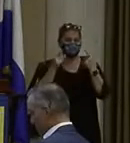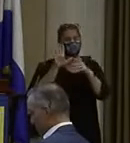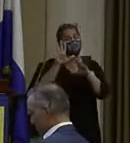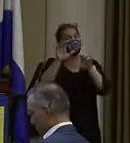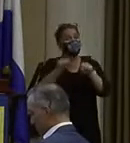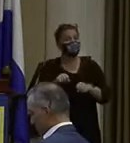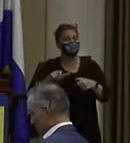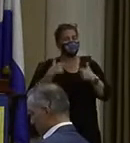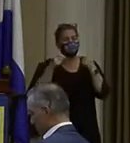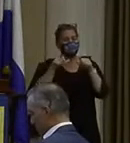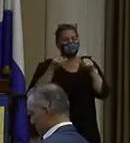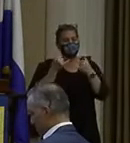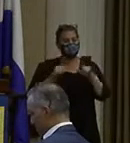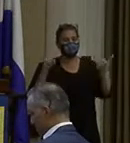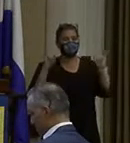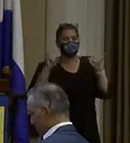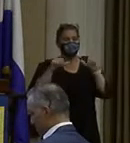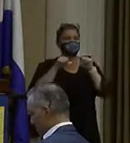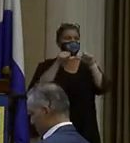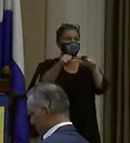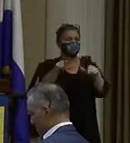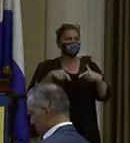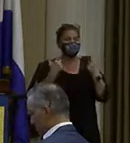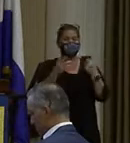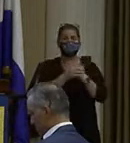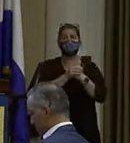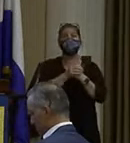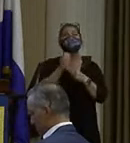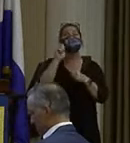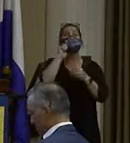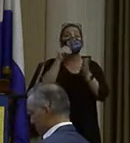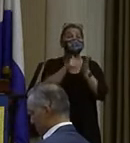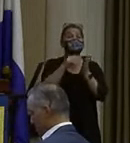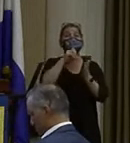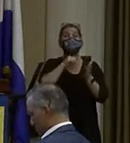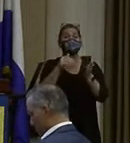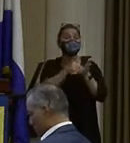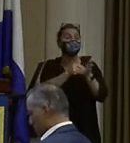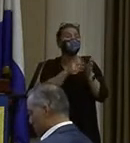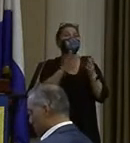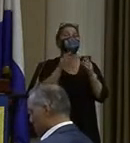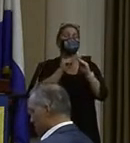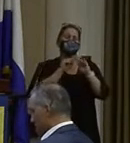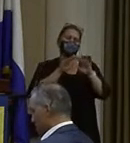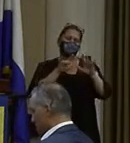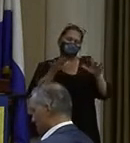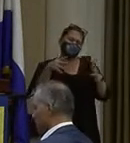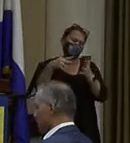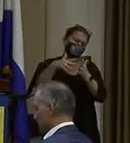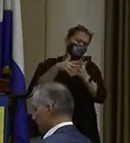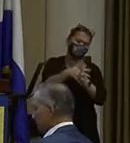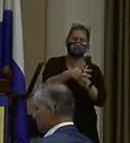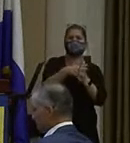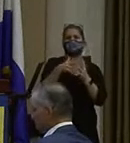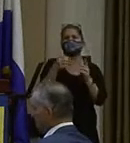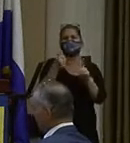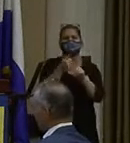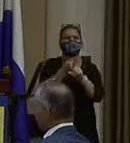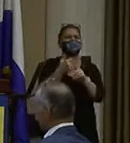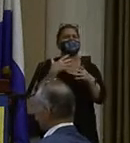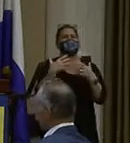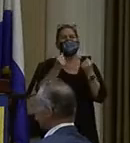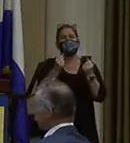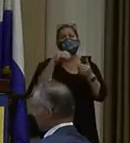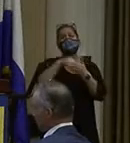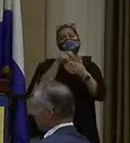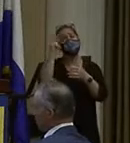live independently and age in place. Racism and ageism are also pervasive social determinants of health, clearly embedded